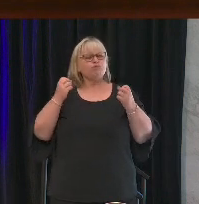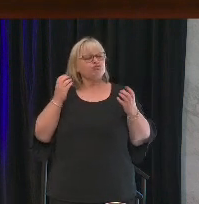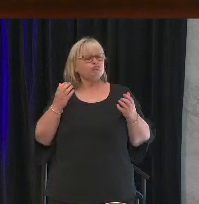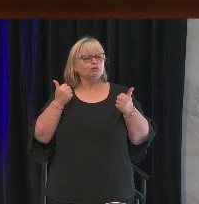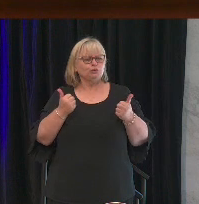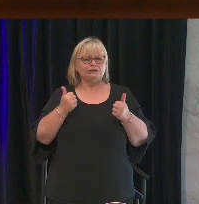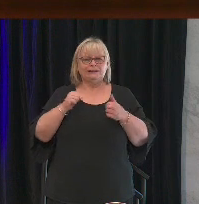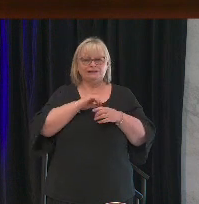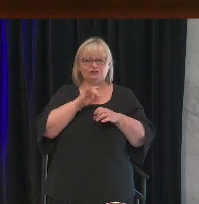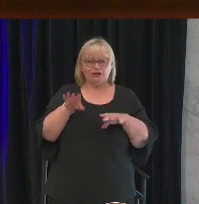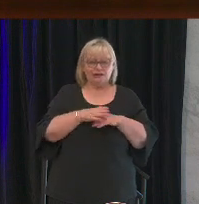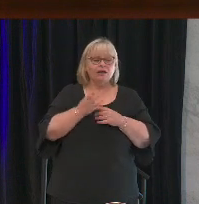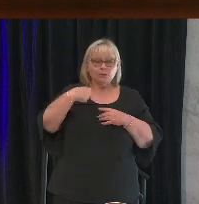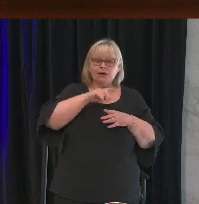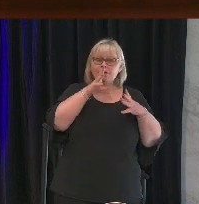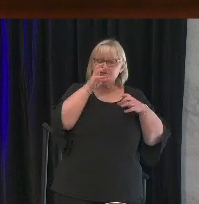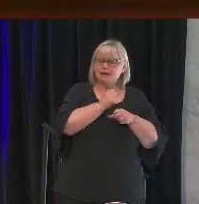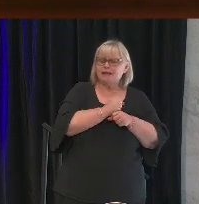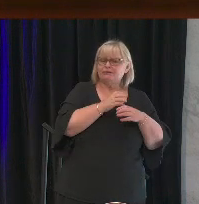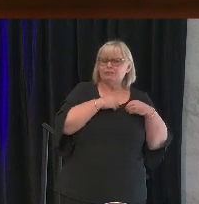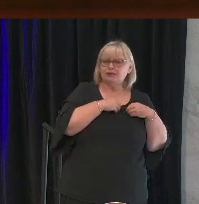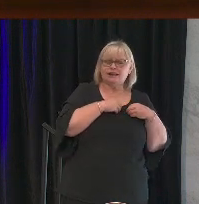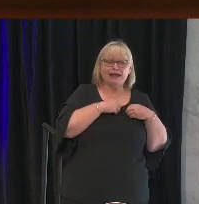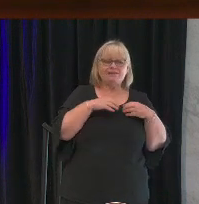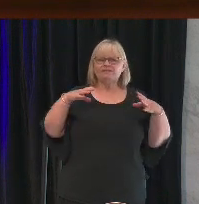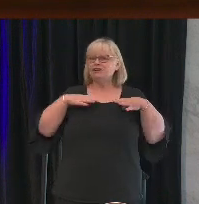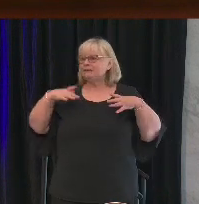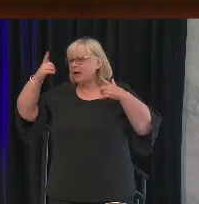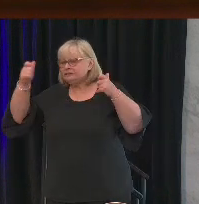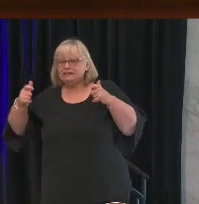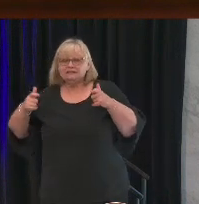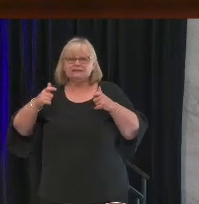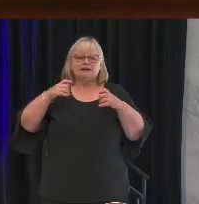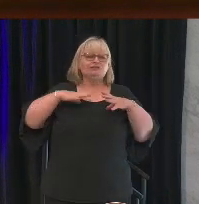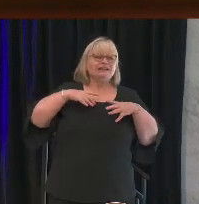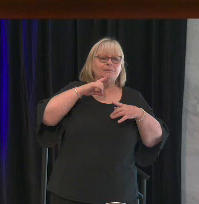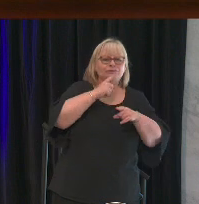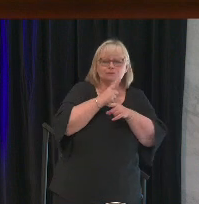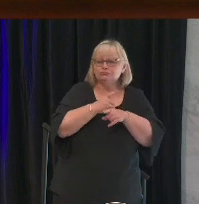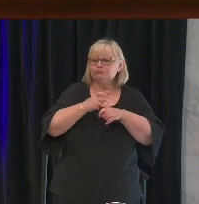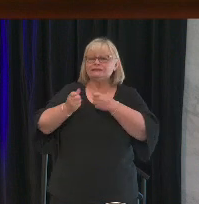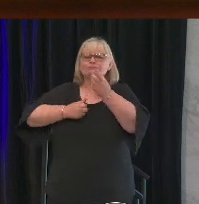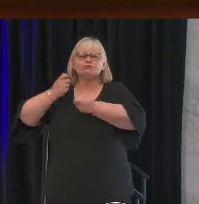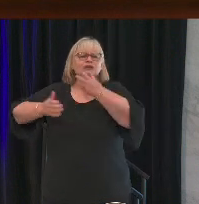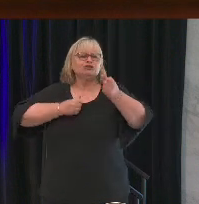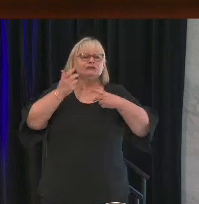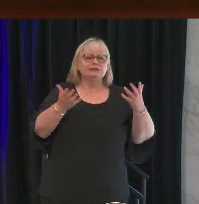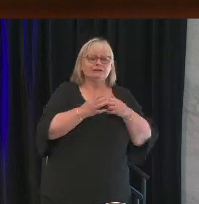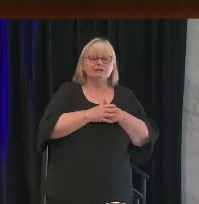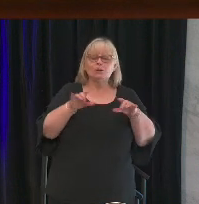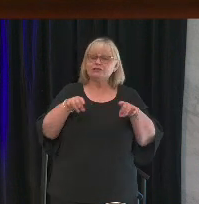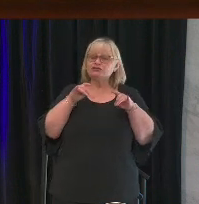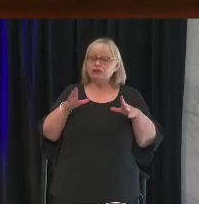country that believes passionately in the freedom of ideas, of speech and expression. Australia is a place